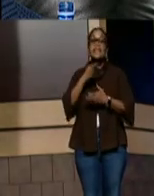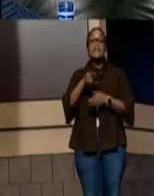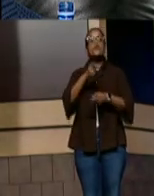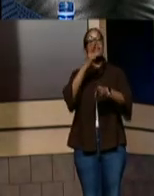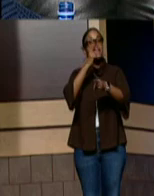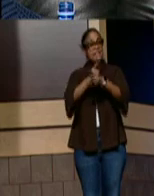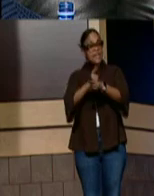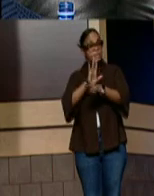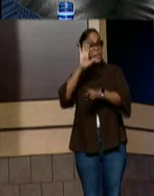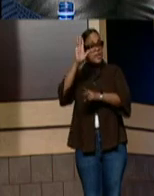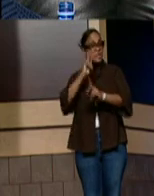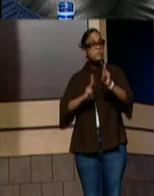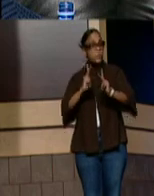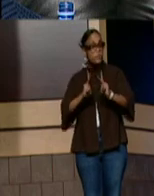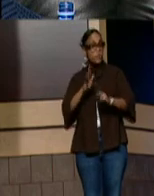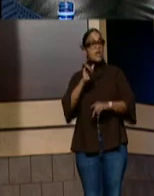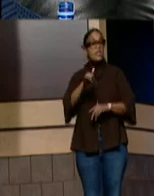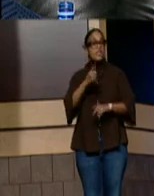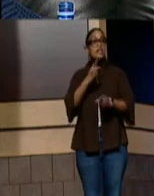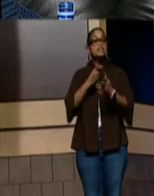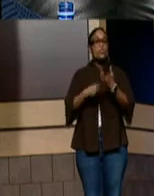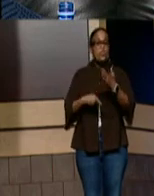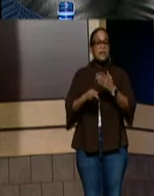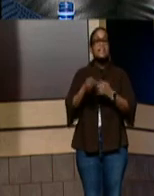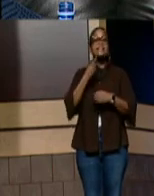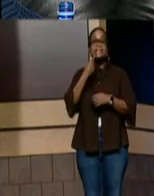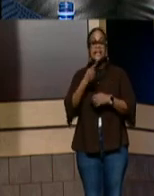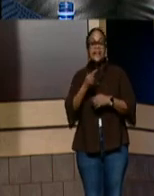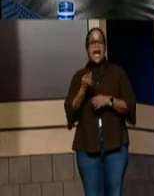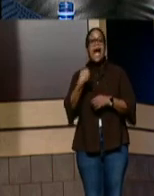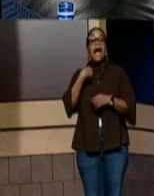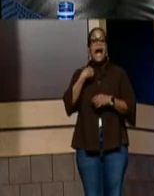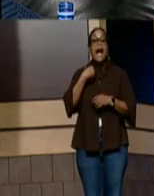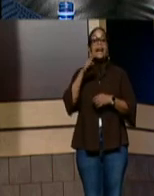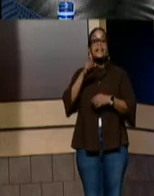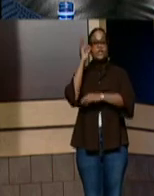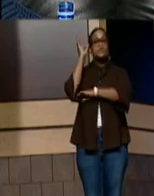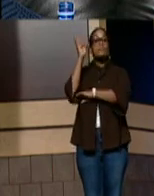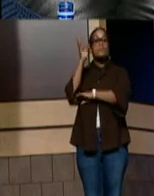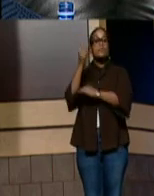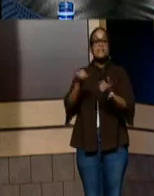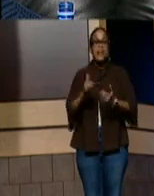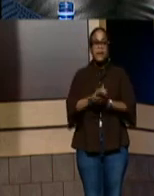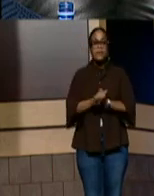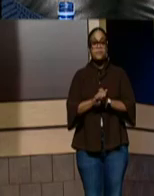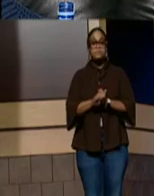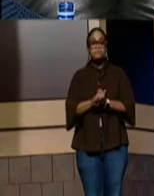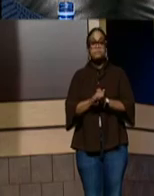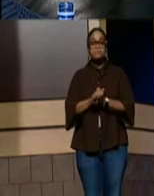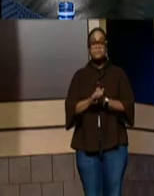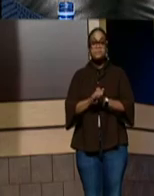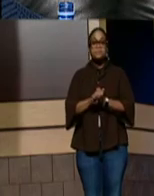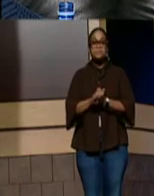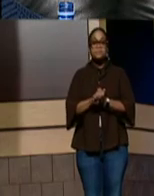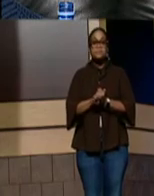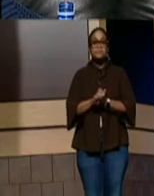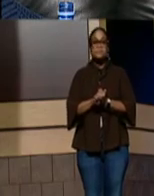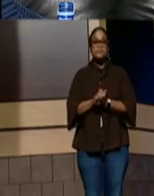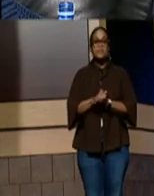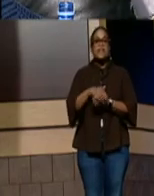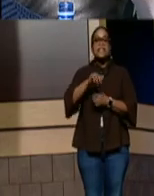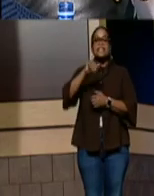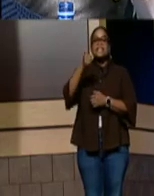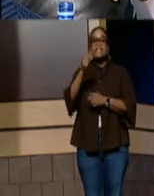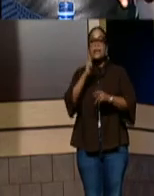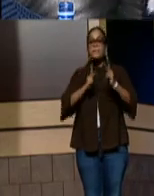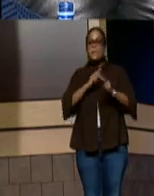people. That's, right. That's what he said. Yeah. Now, what I got to do is I got to preach that. When them people came back and 10 of them preached